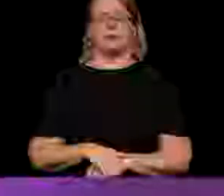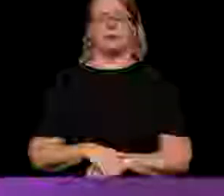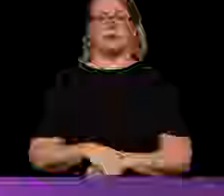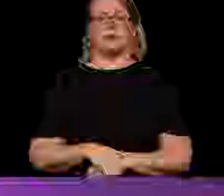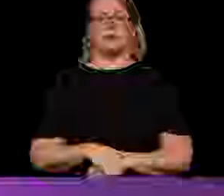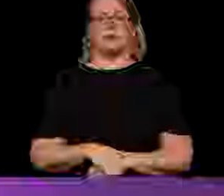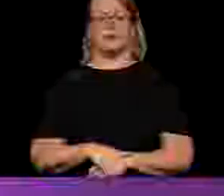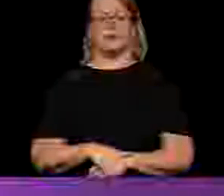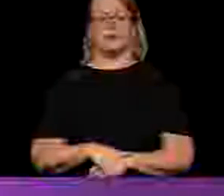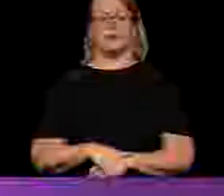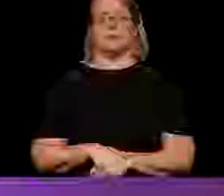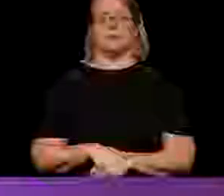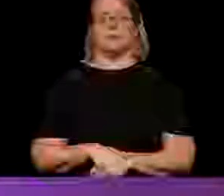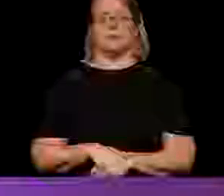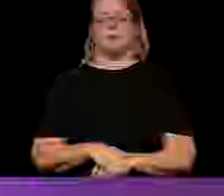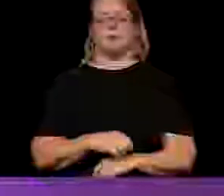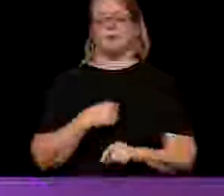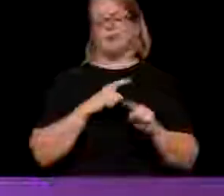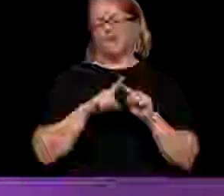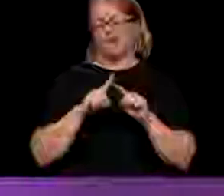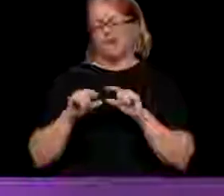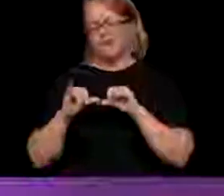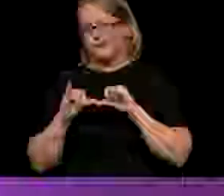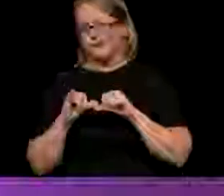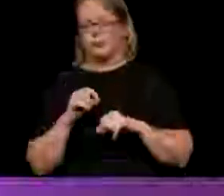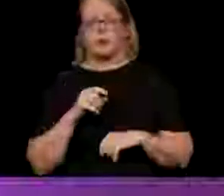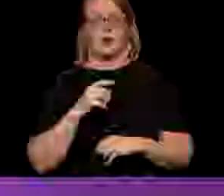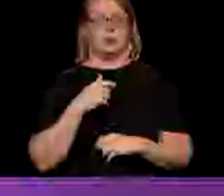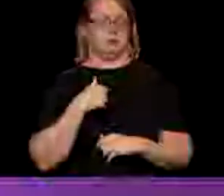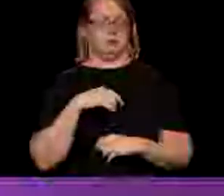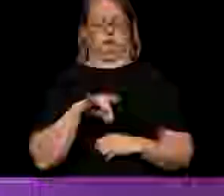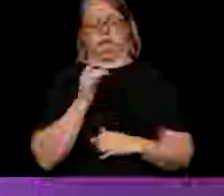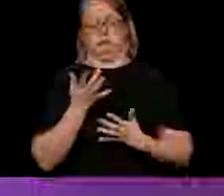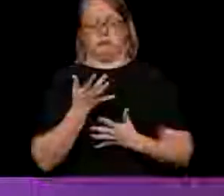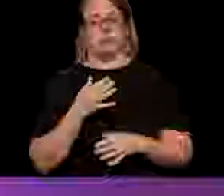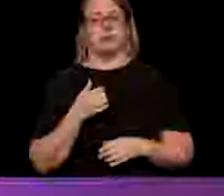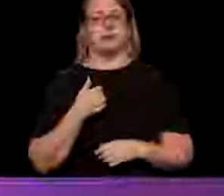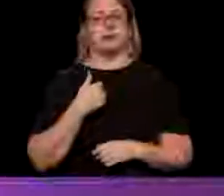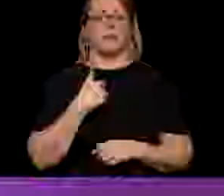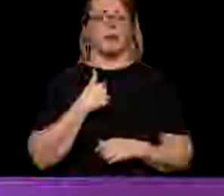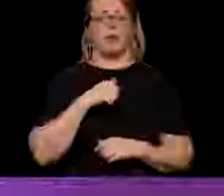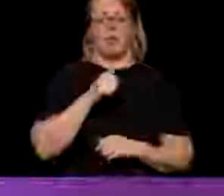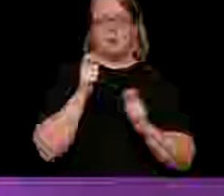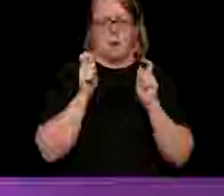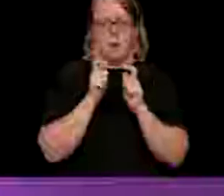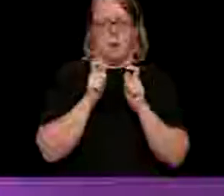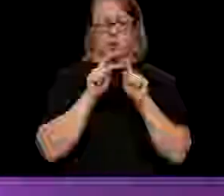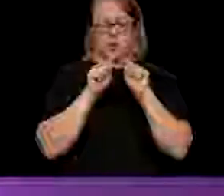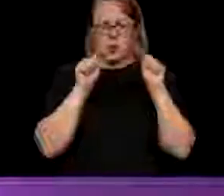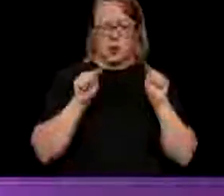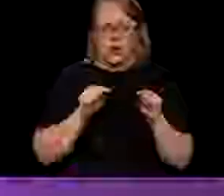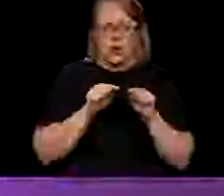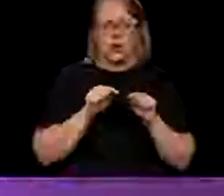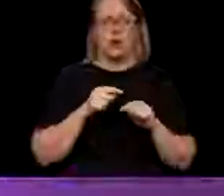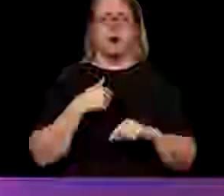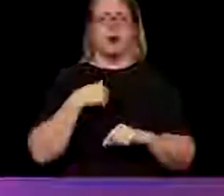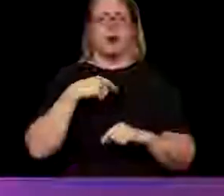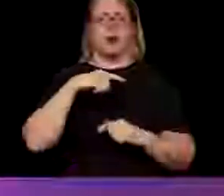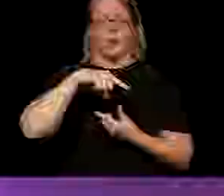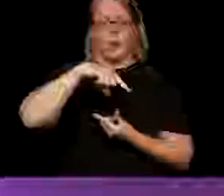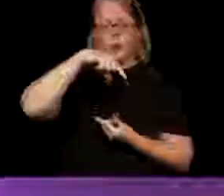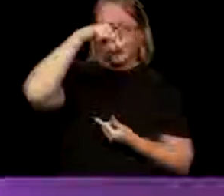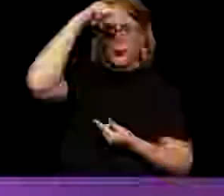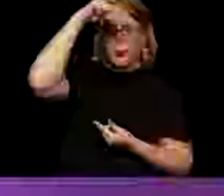using, see these two here? They're very similar, but one is more of a square edge